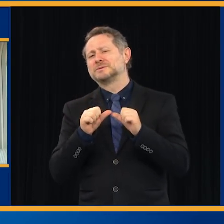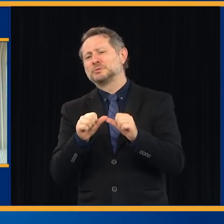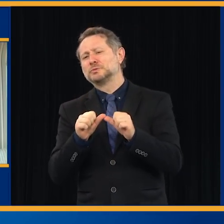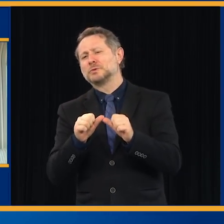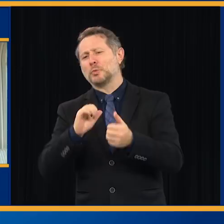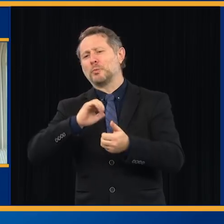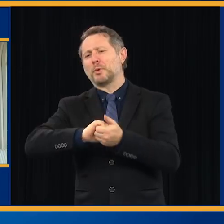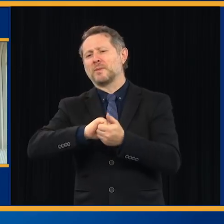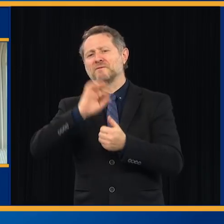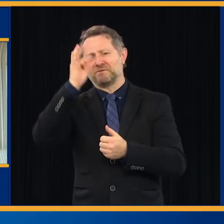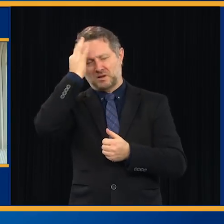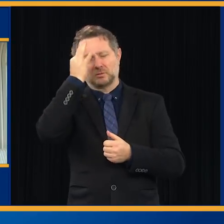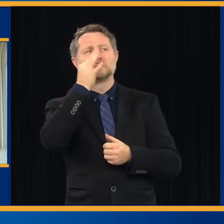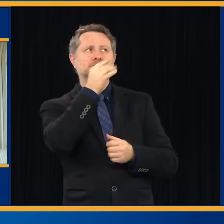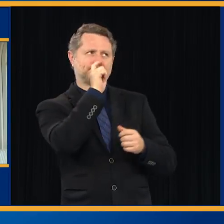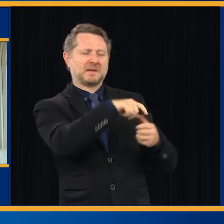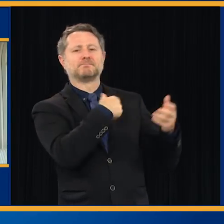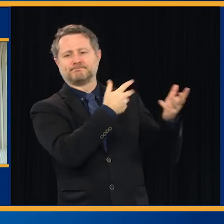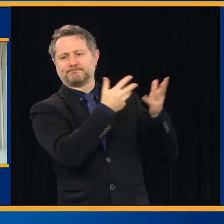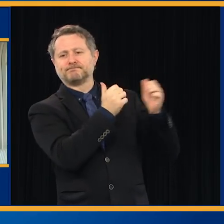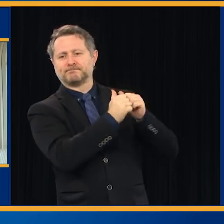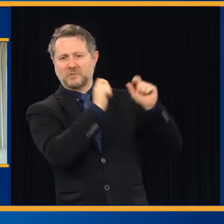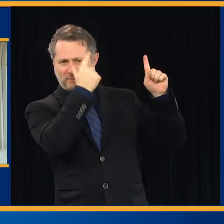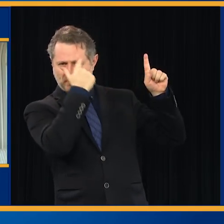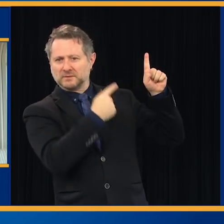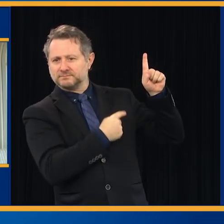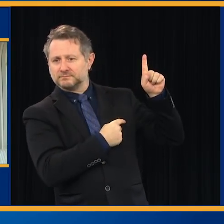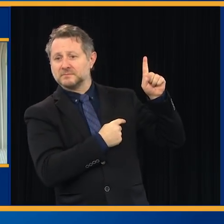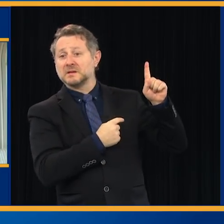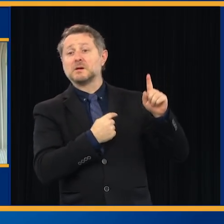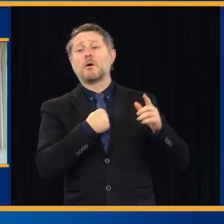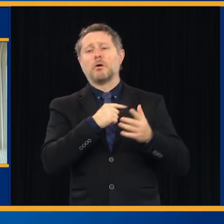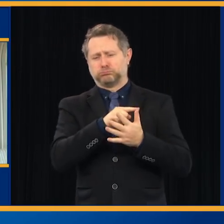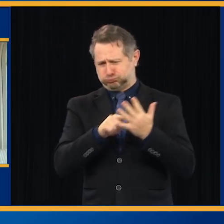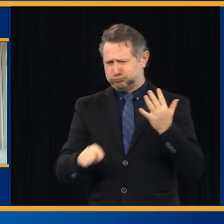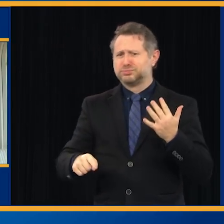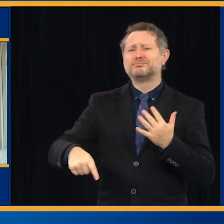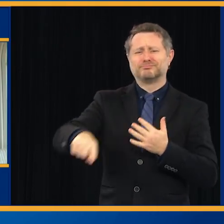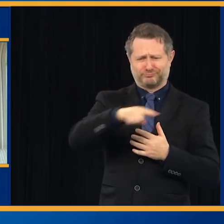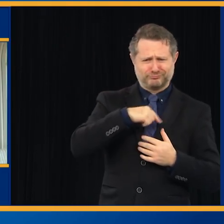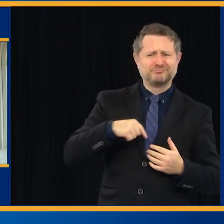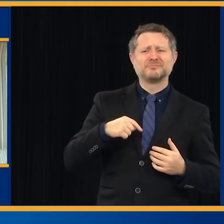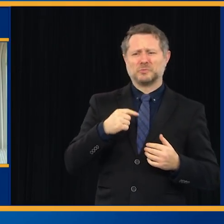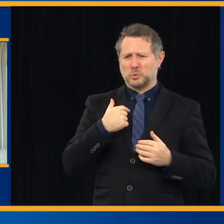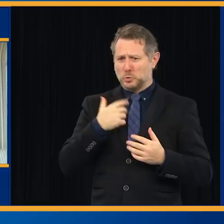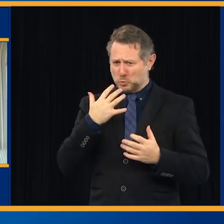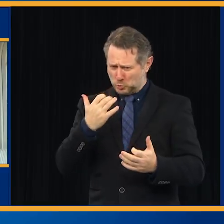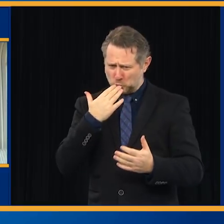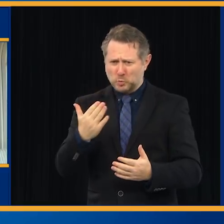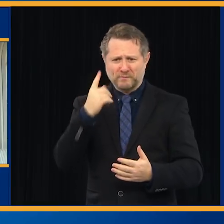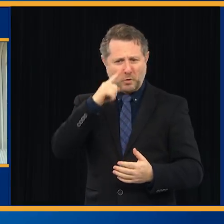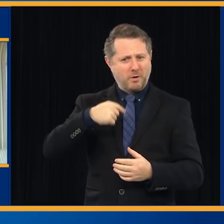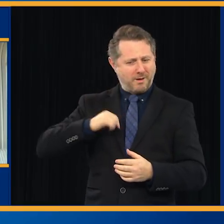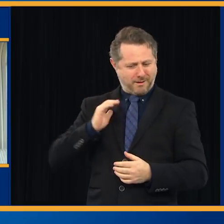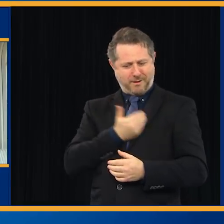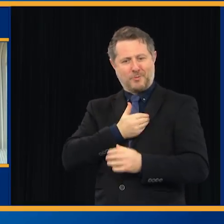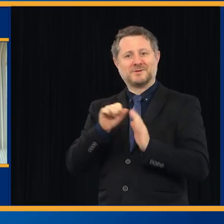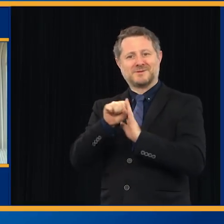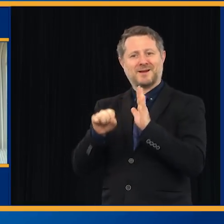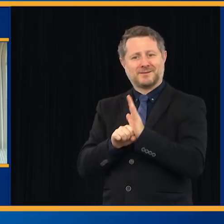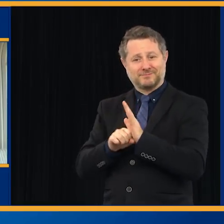As you rightfully point out, we have to do all of the above. What's good for our own citizens, what's good for the region, and